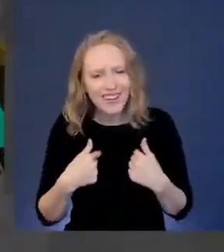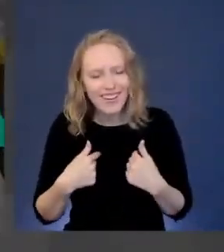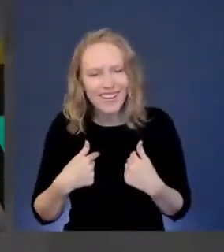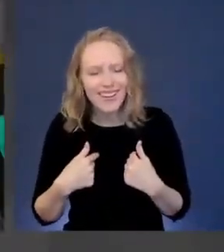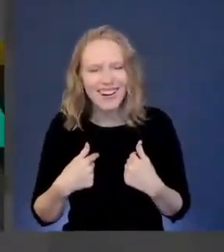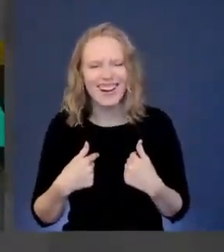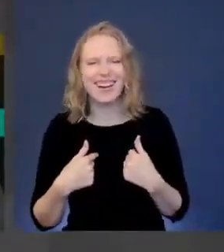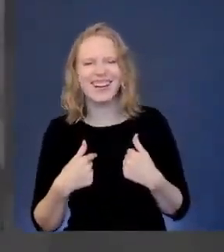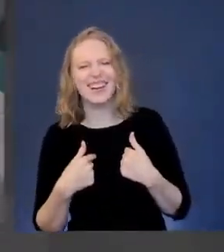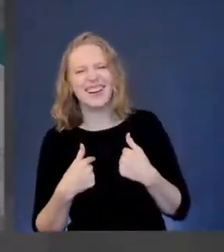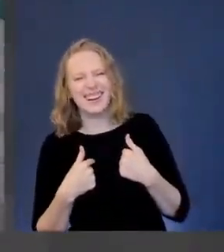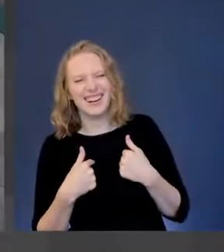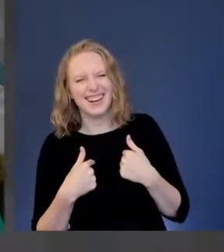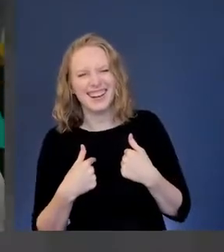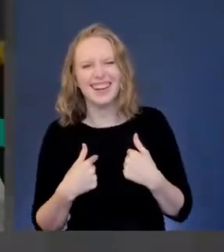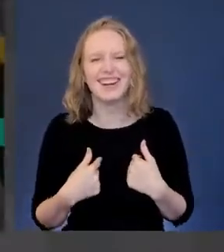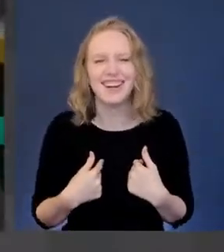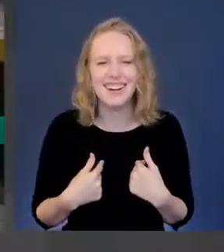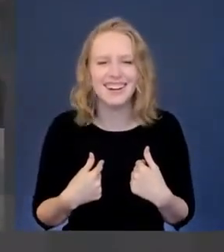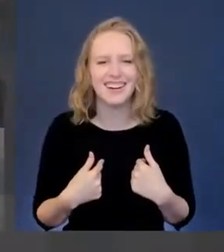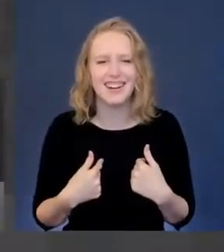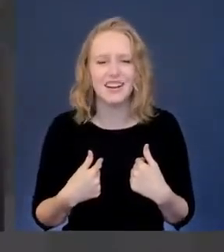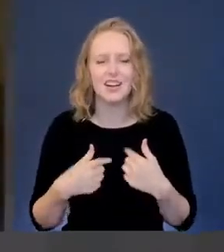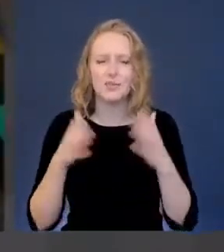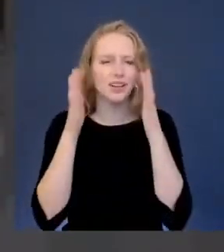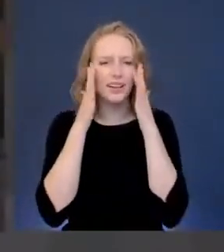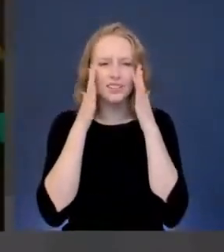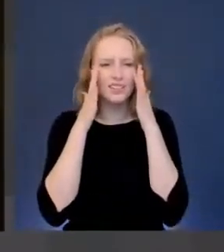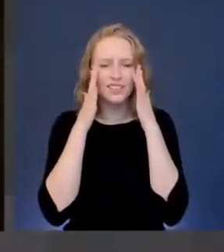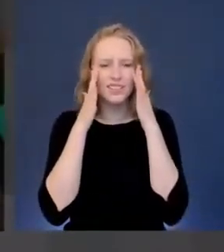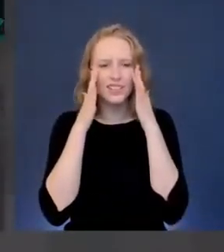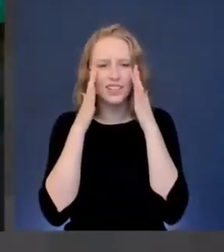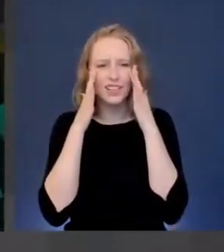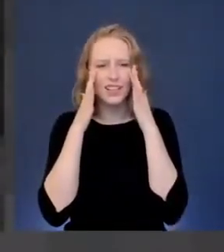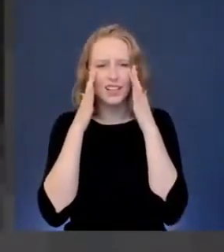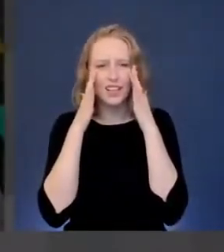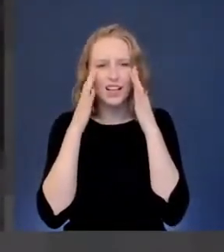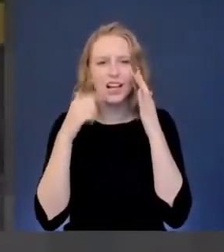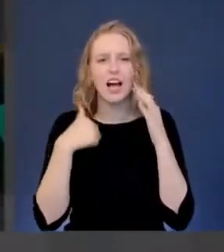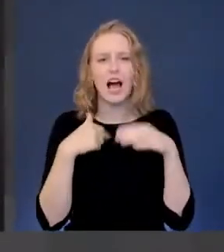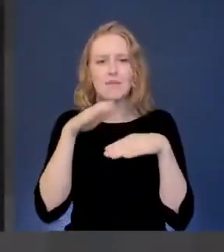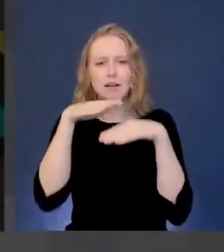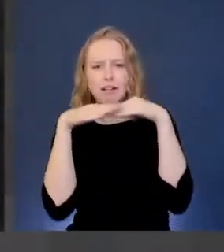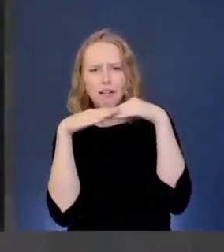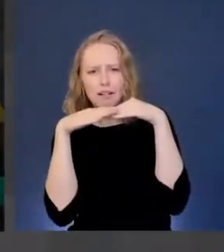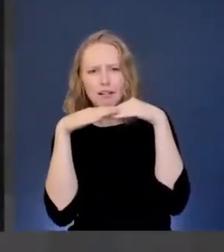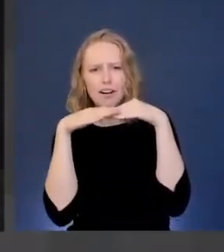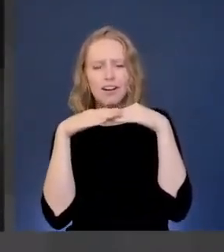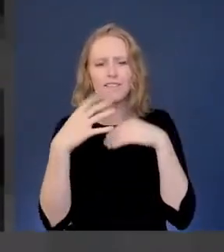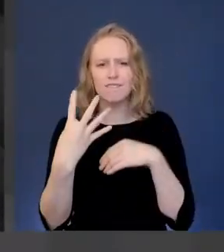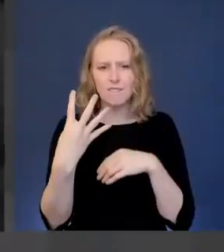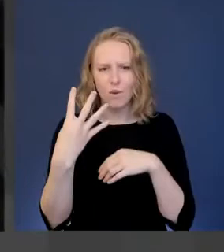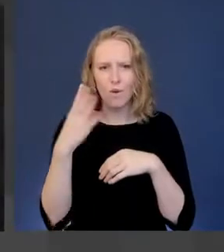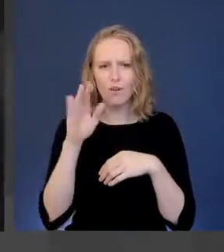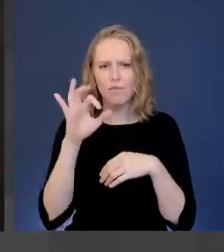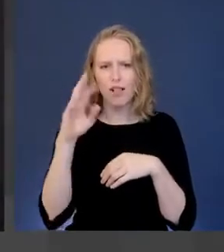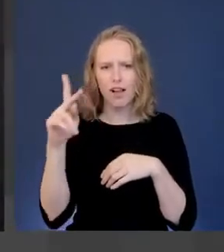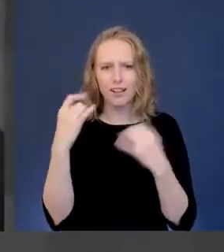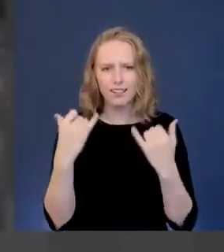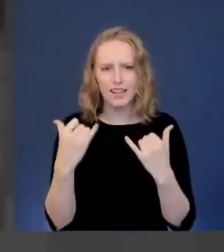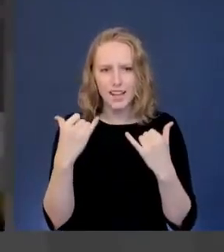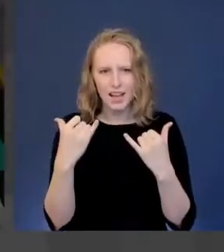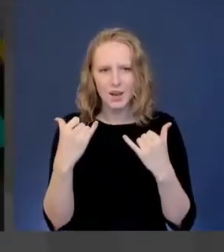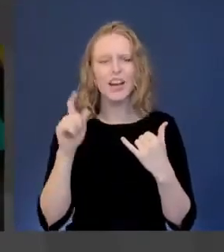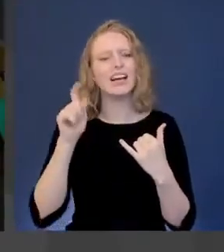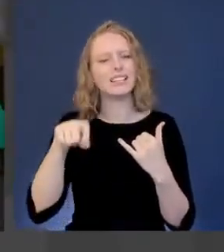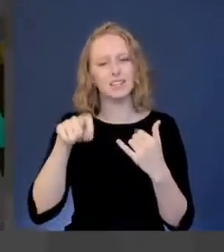there, little buddy. Oh my goodness. Oh no, I'm 4 blocks now. Oh, are you? You're a Okay, we need some blocker? XP. We